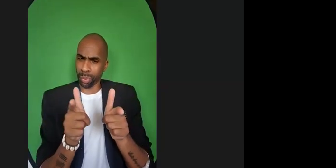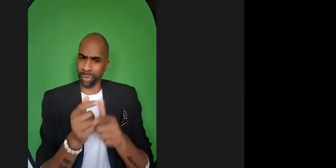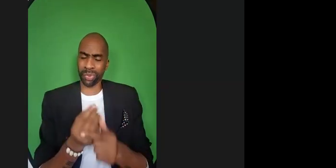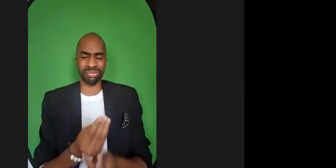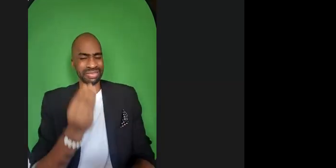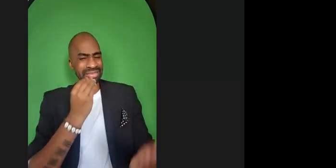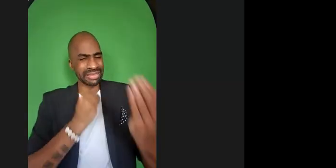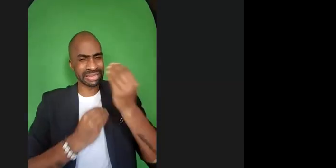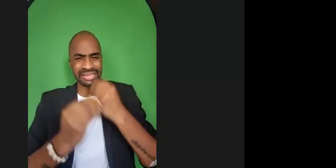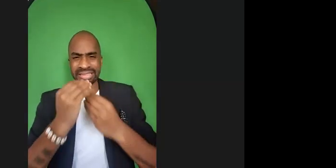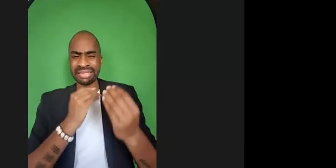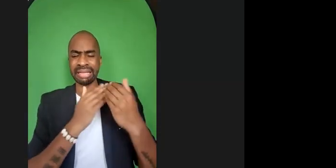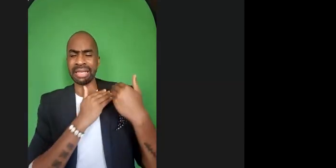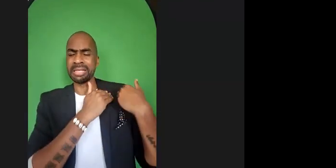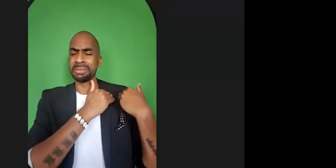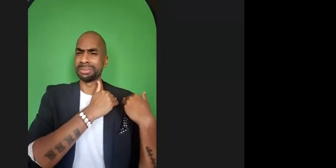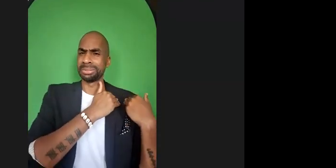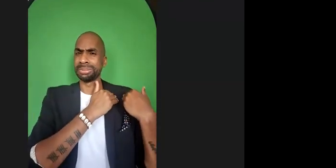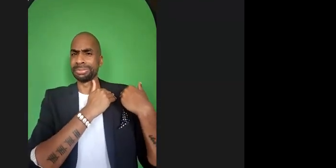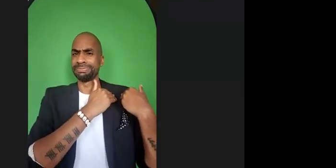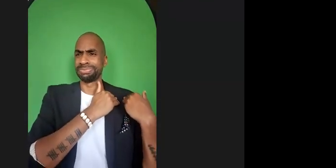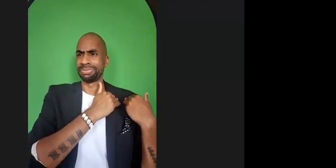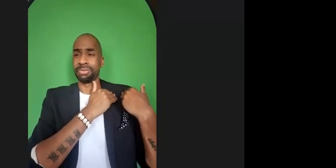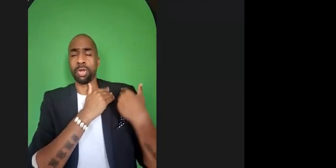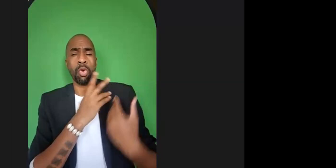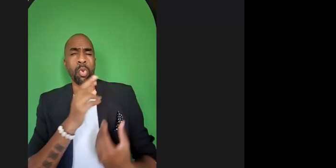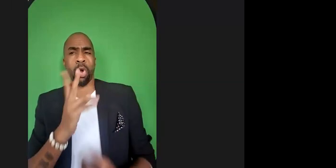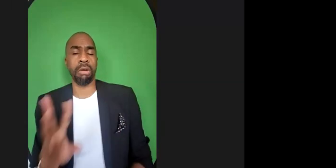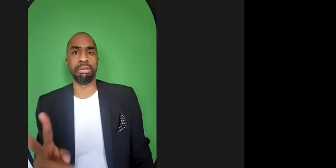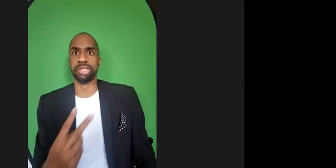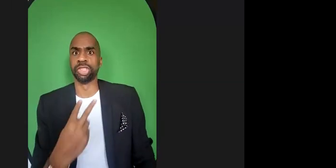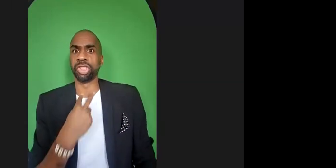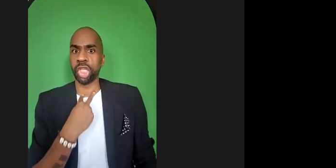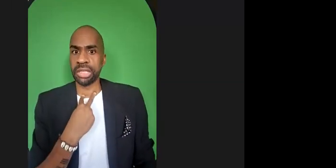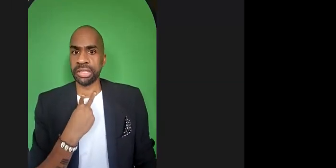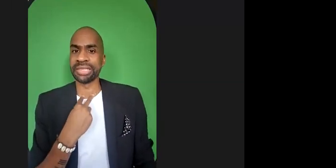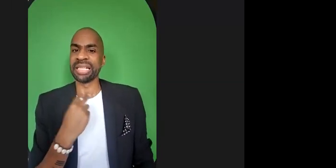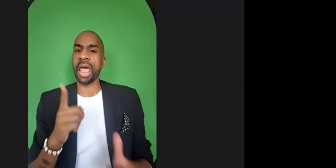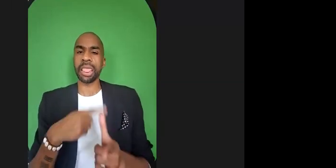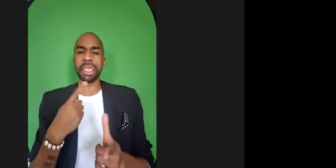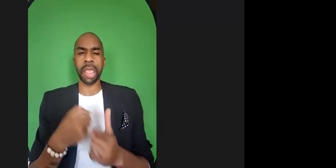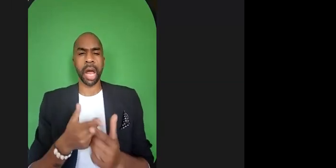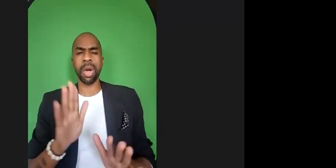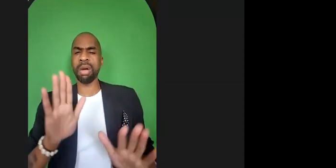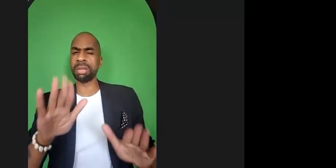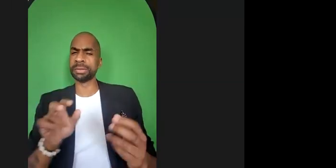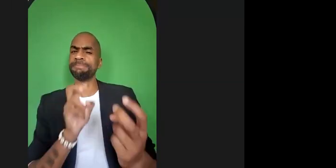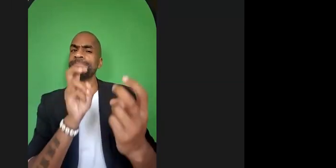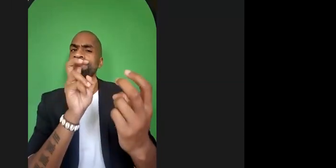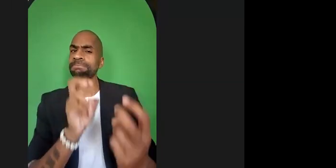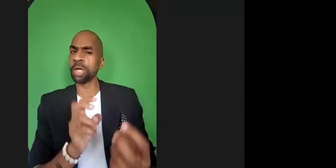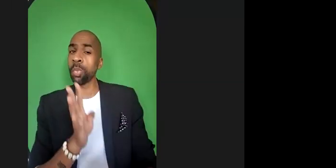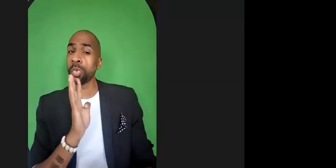burdensome, or when there are scary choking episodes, that's when we often bring up a feeding tube as an option.